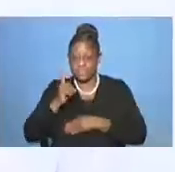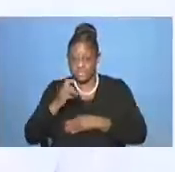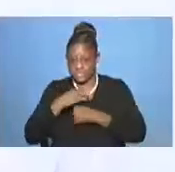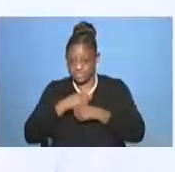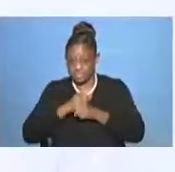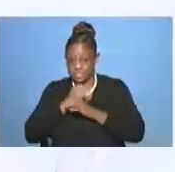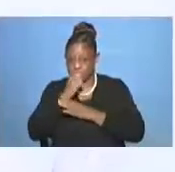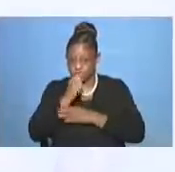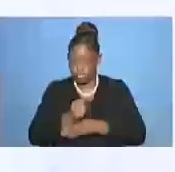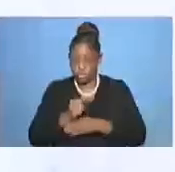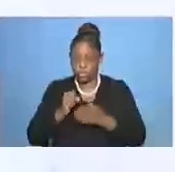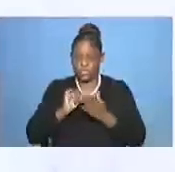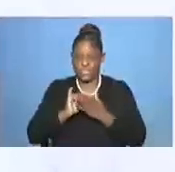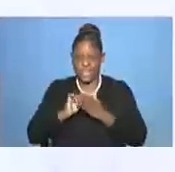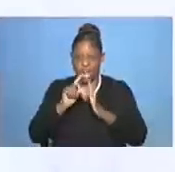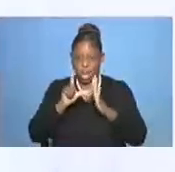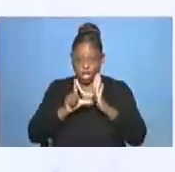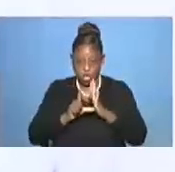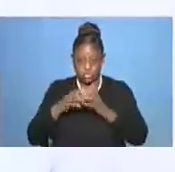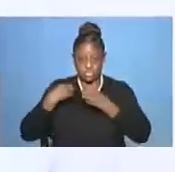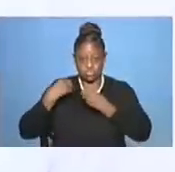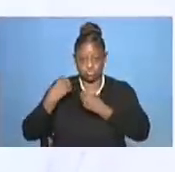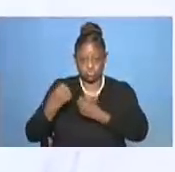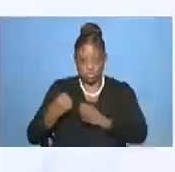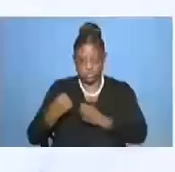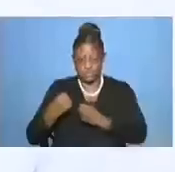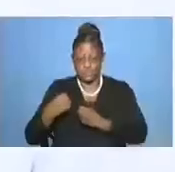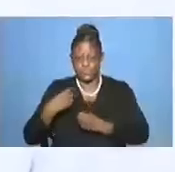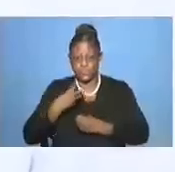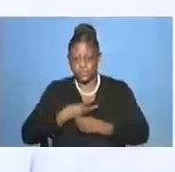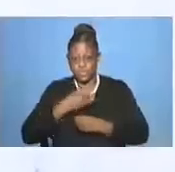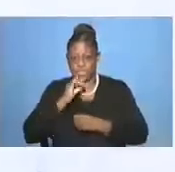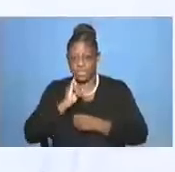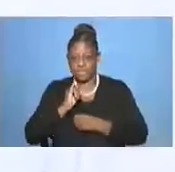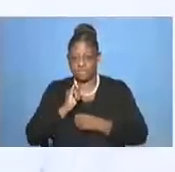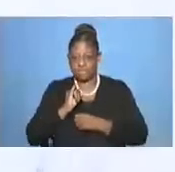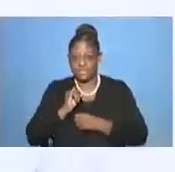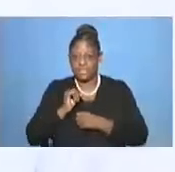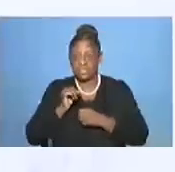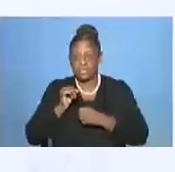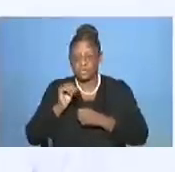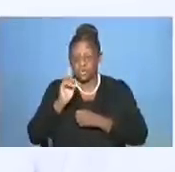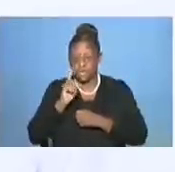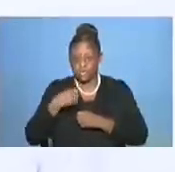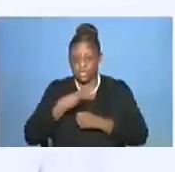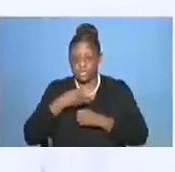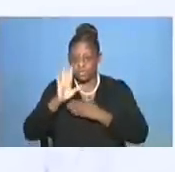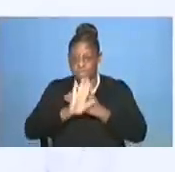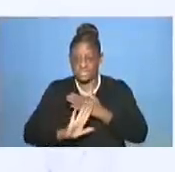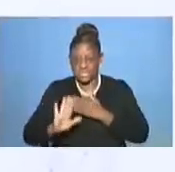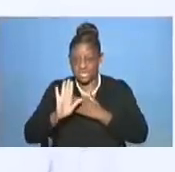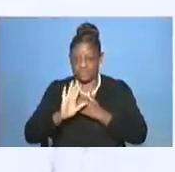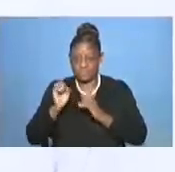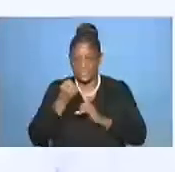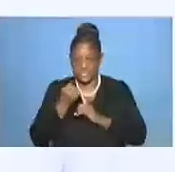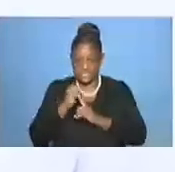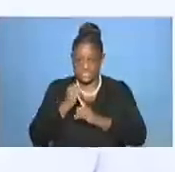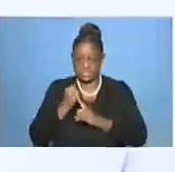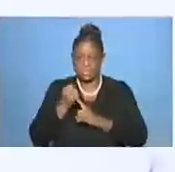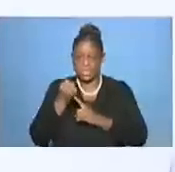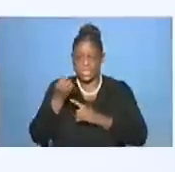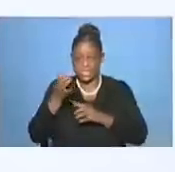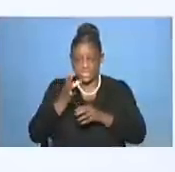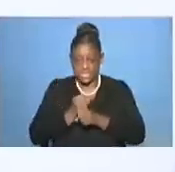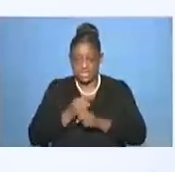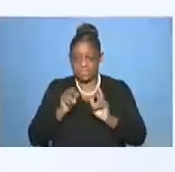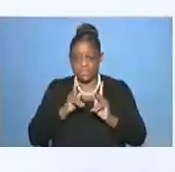that our laws are strong. We have strong integrity that is protecting the system, and get people to